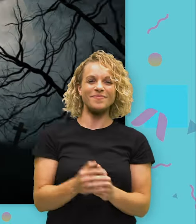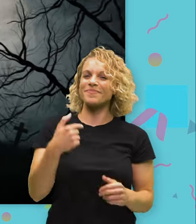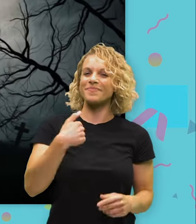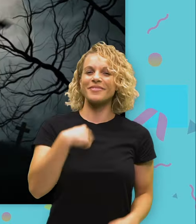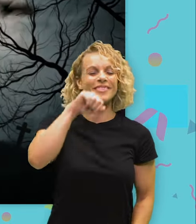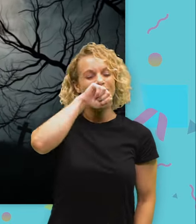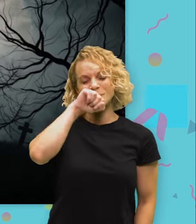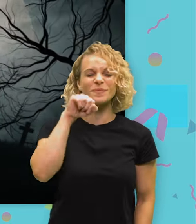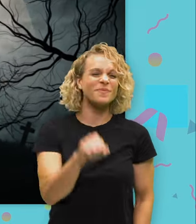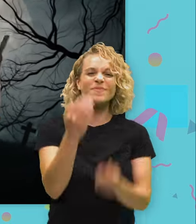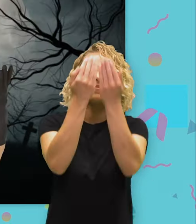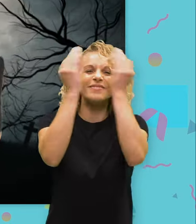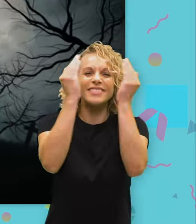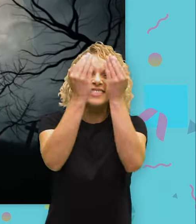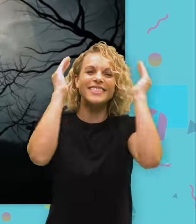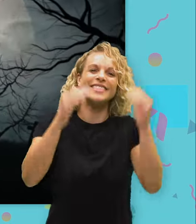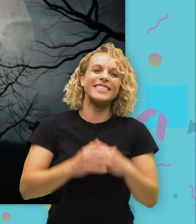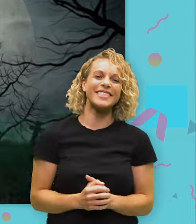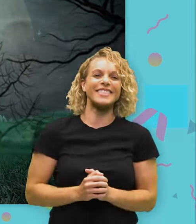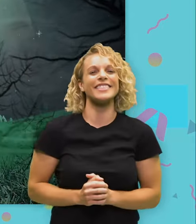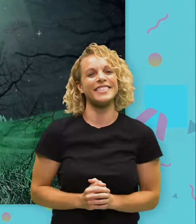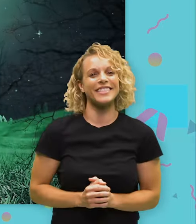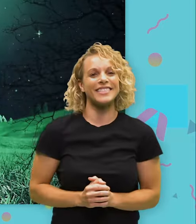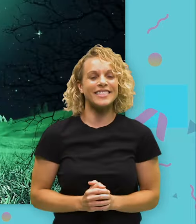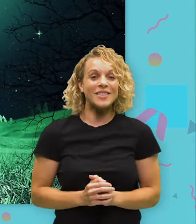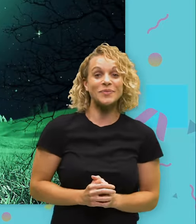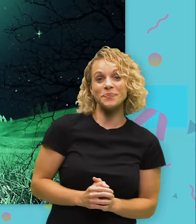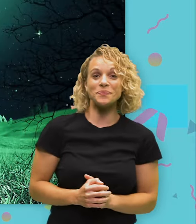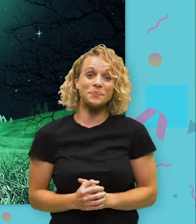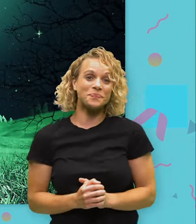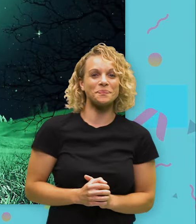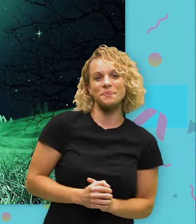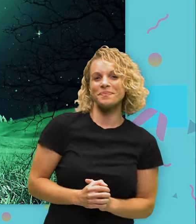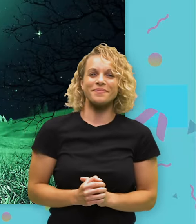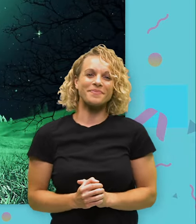Halloween, I just love Halloween.